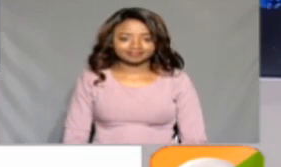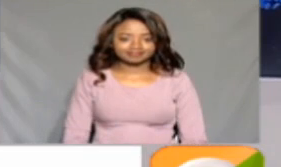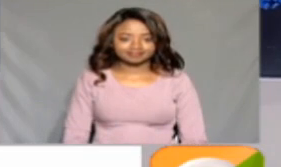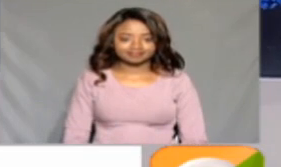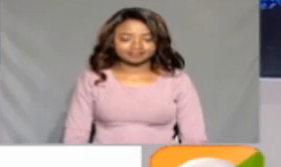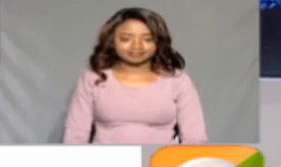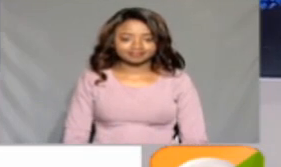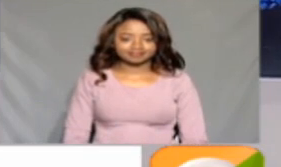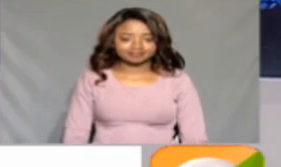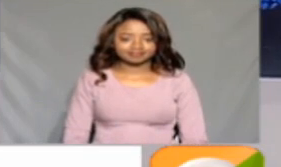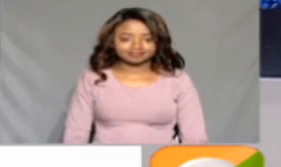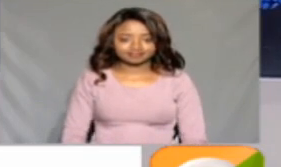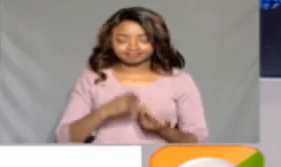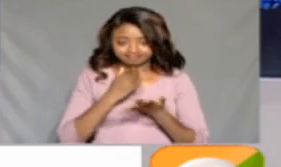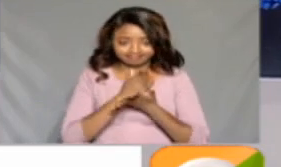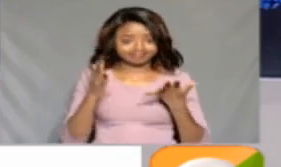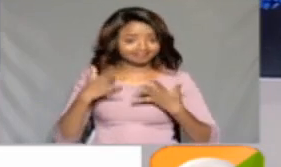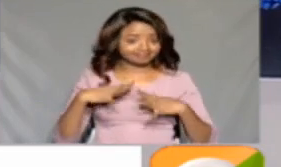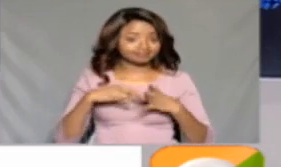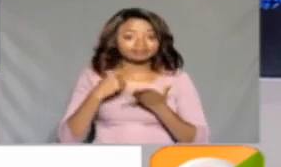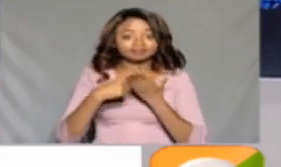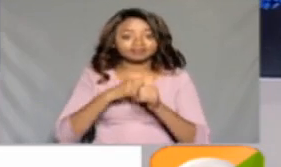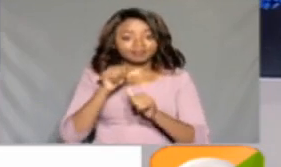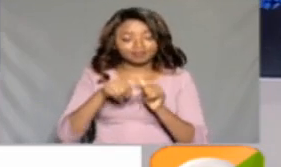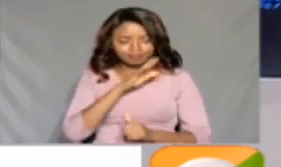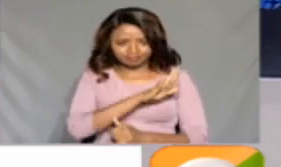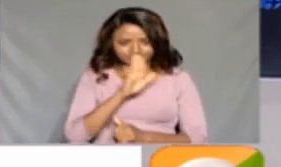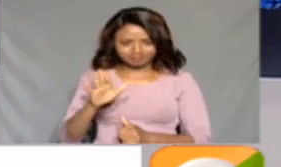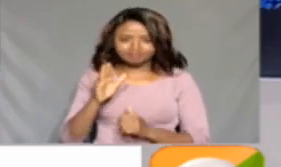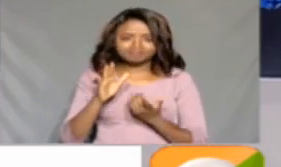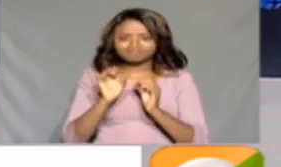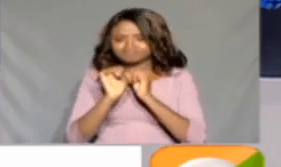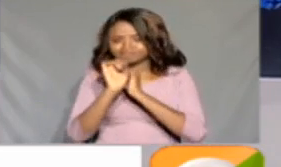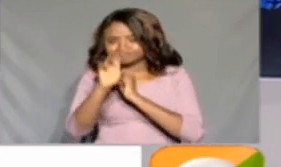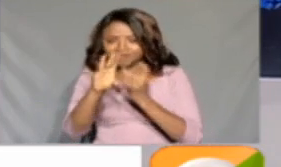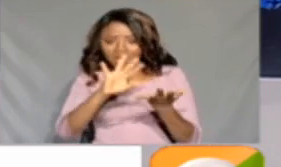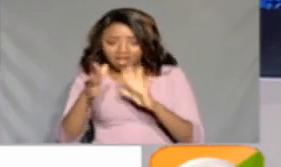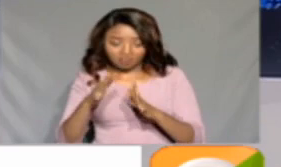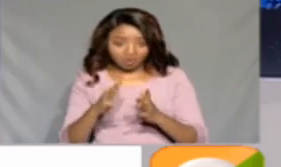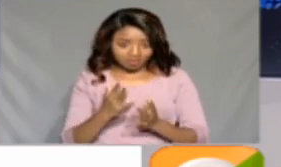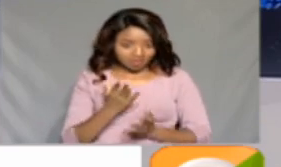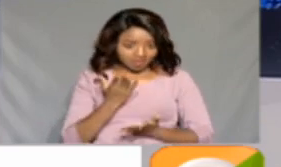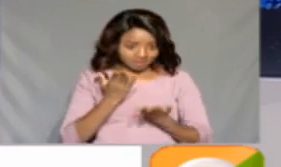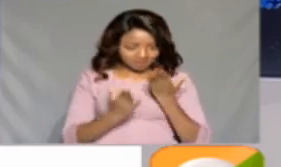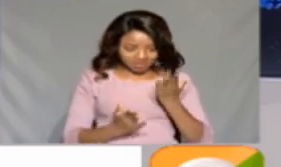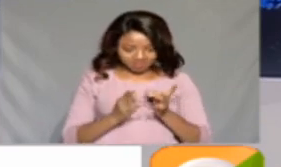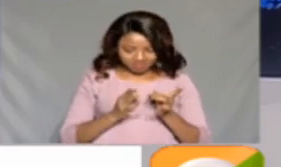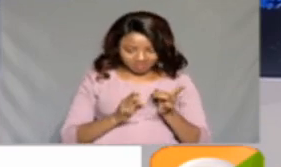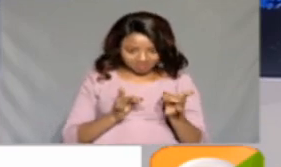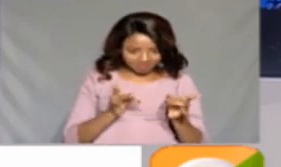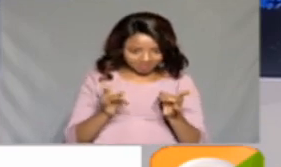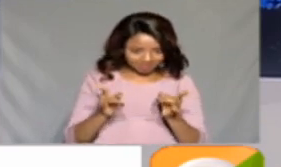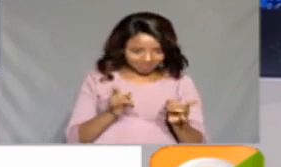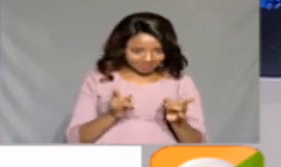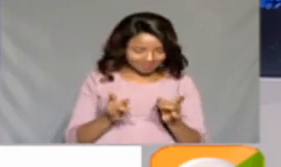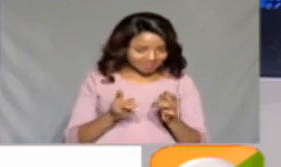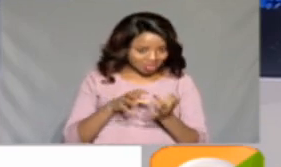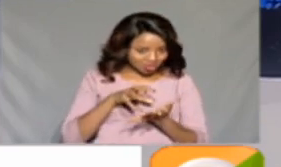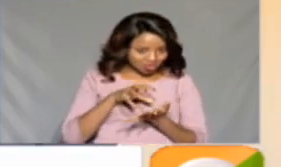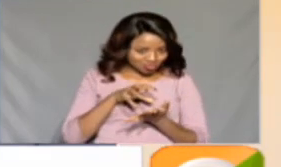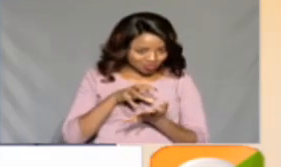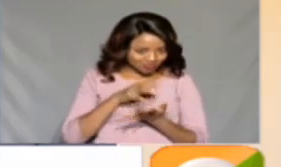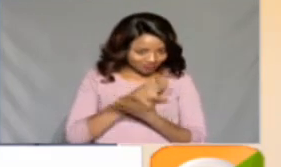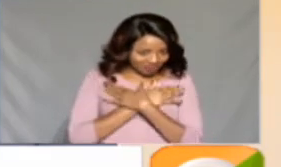talking about your future, that this relationship could be your way to go and vie for the governorship for Siaya